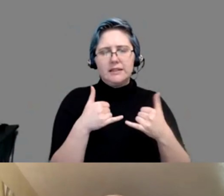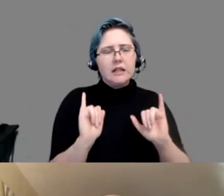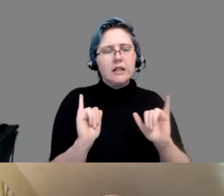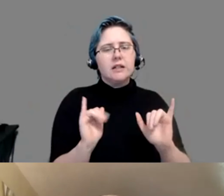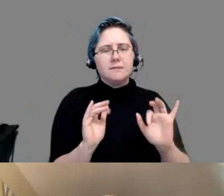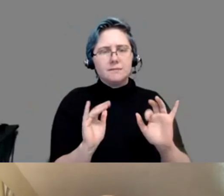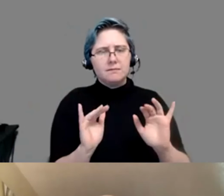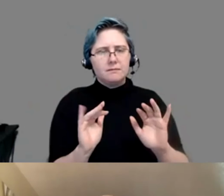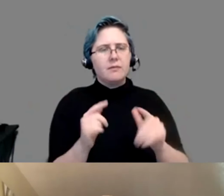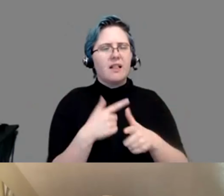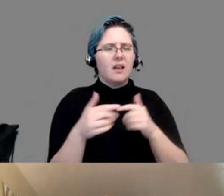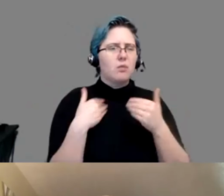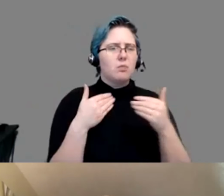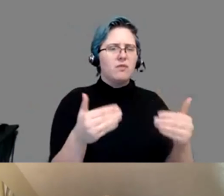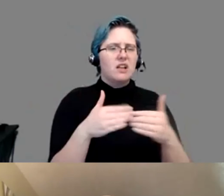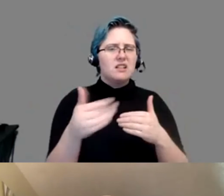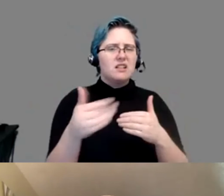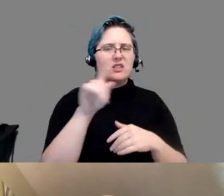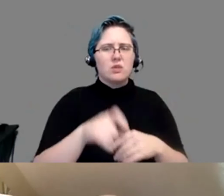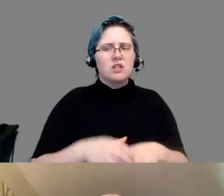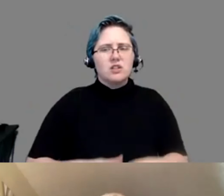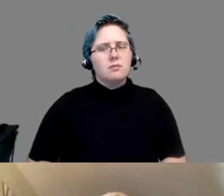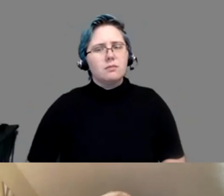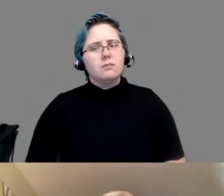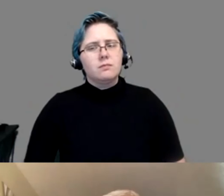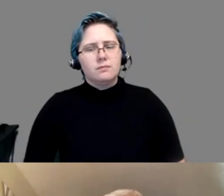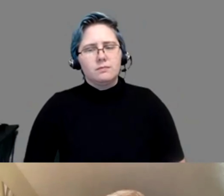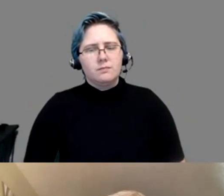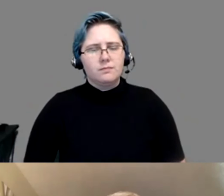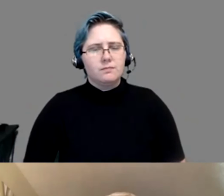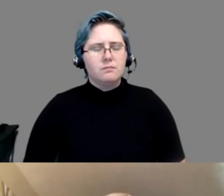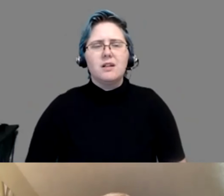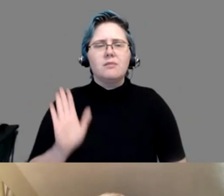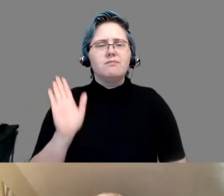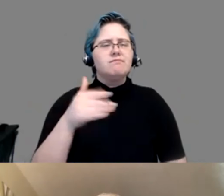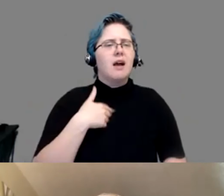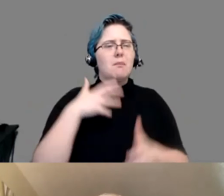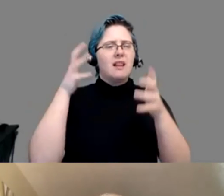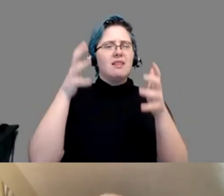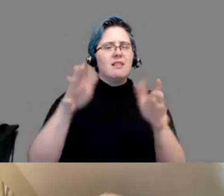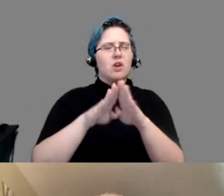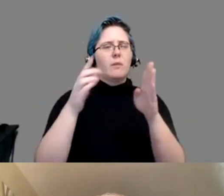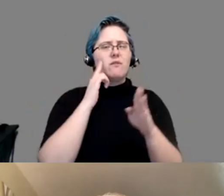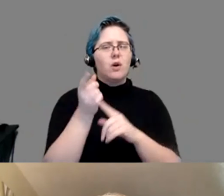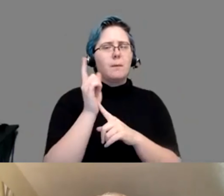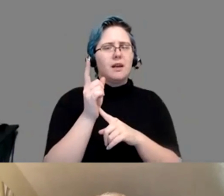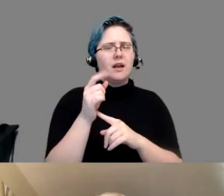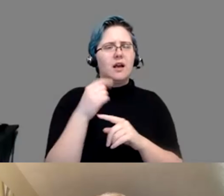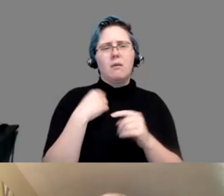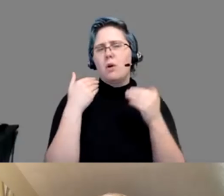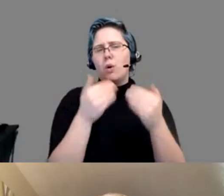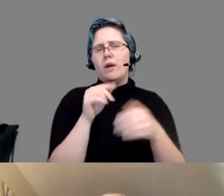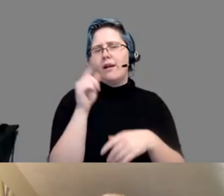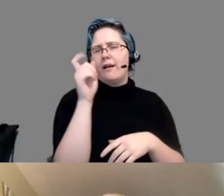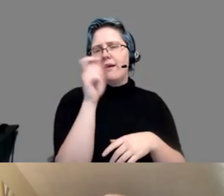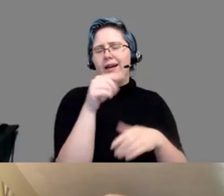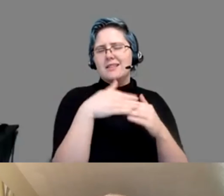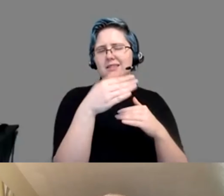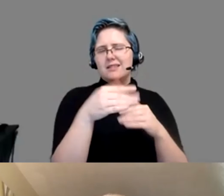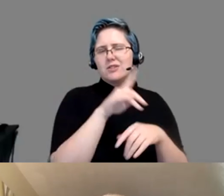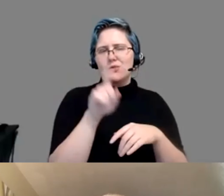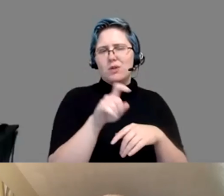and then we'll move on to our next question. Actually, you know what? I'm going to leave this poll open for just a minute. I'm going to go ahead and ask this next